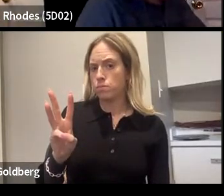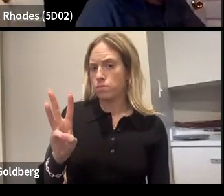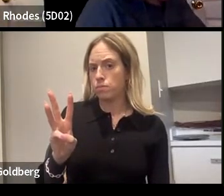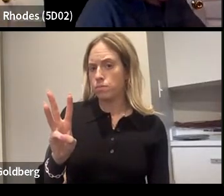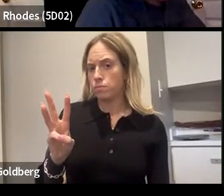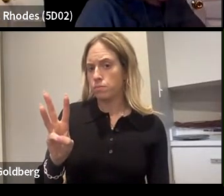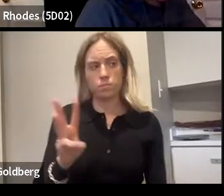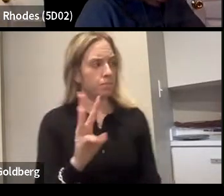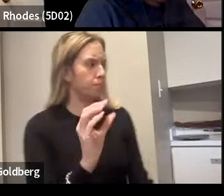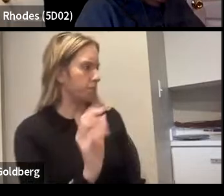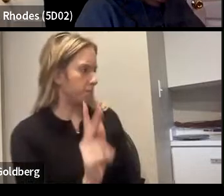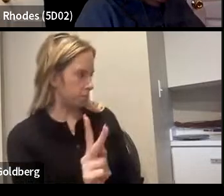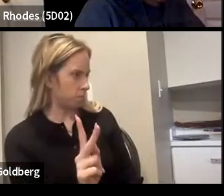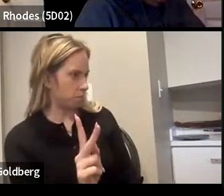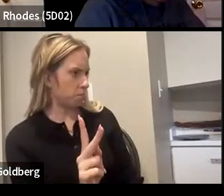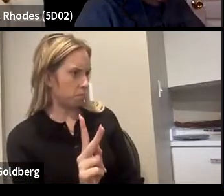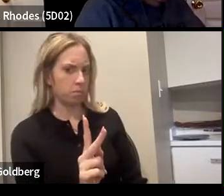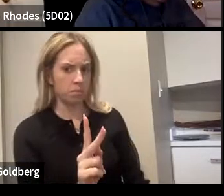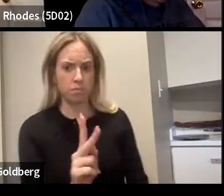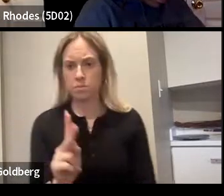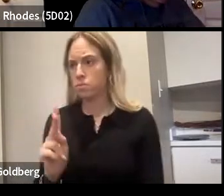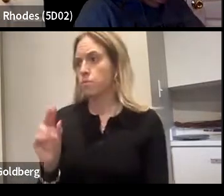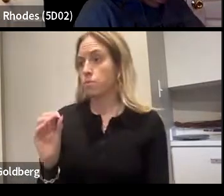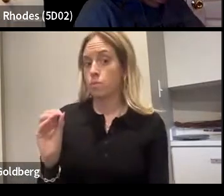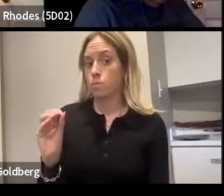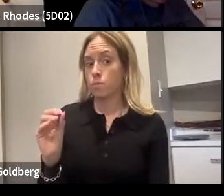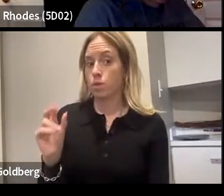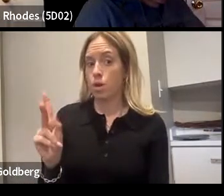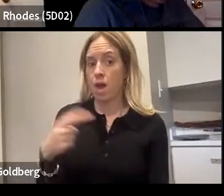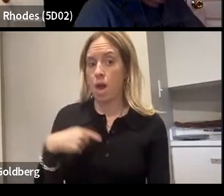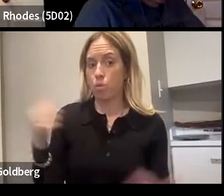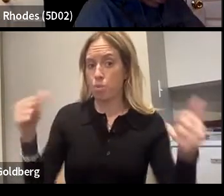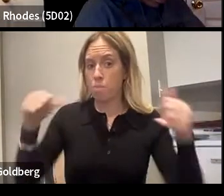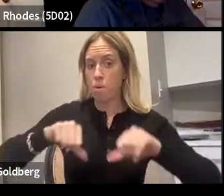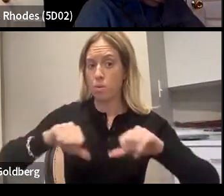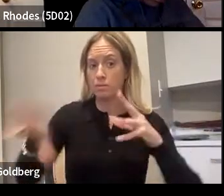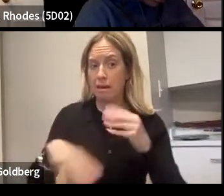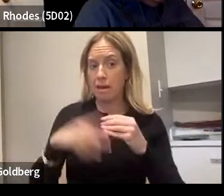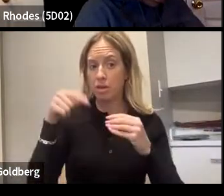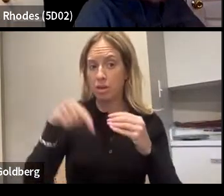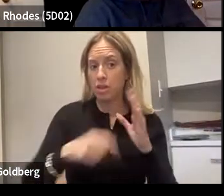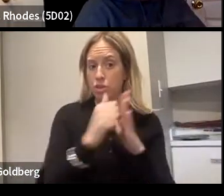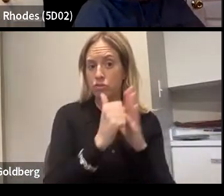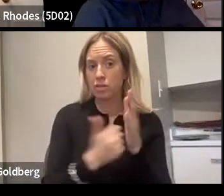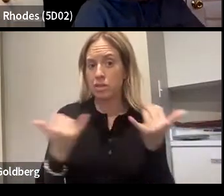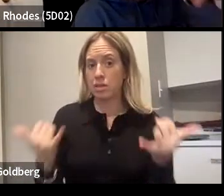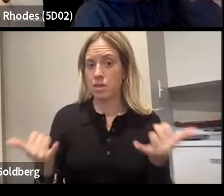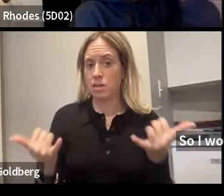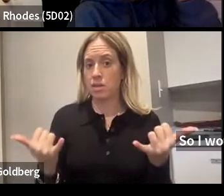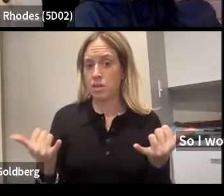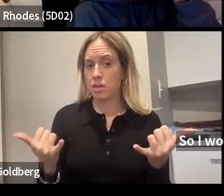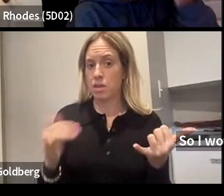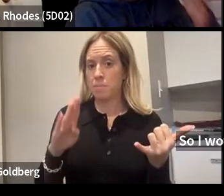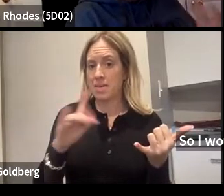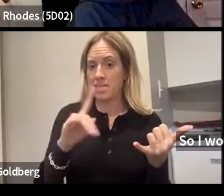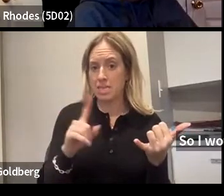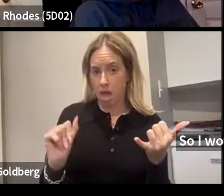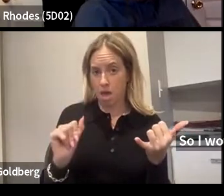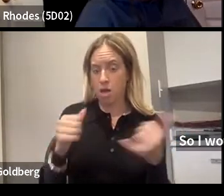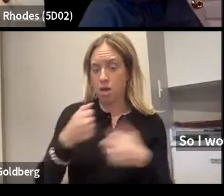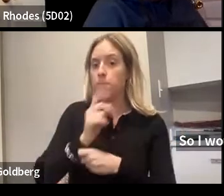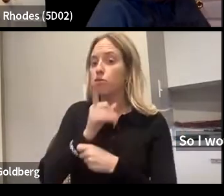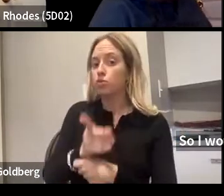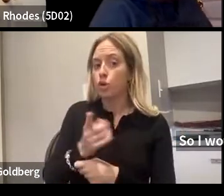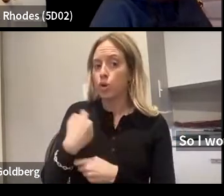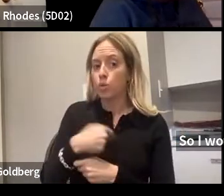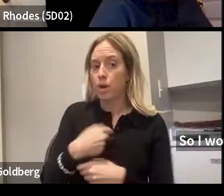okay, Okay, so I would oppose adding it to the agenda at this time. And I will Well- contact BZA to make sure that